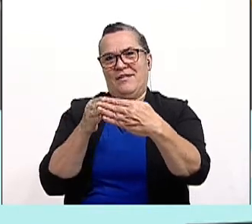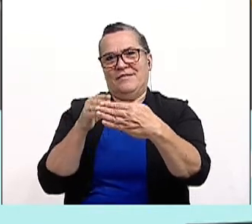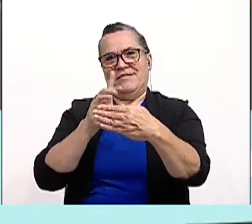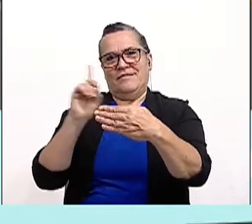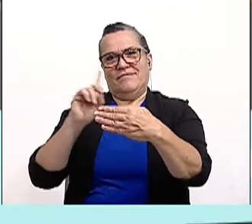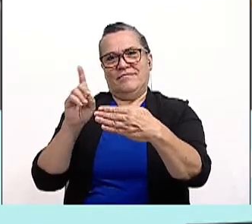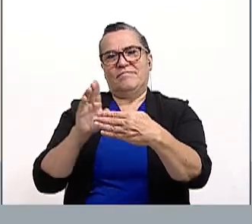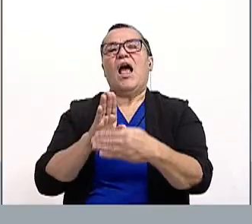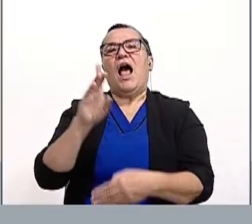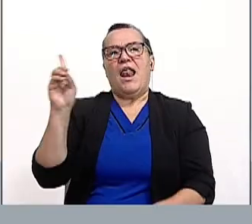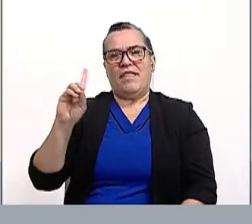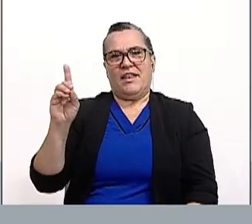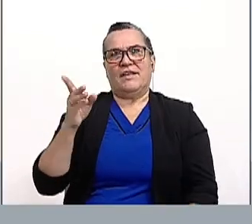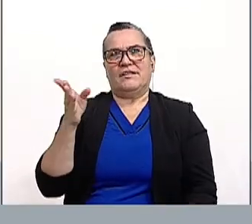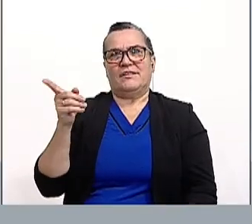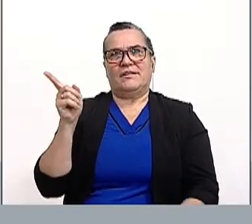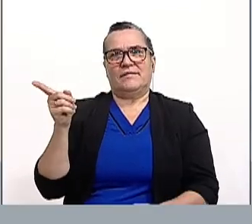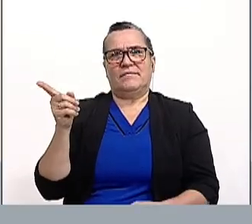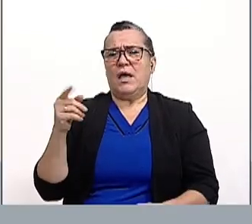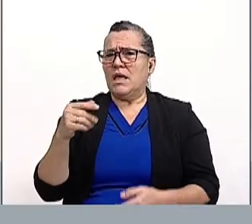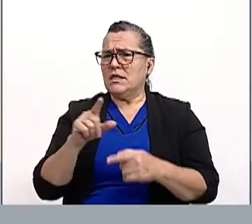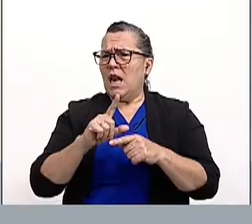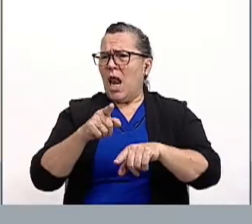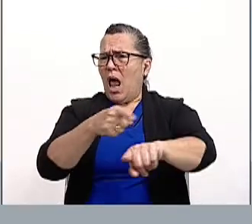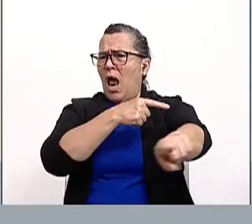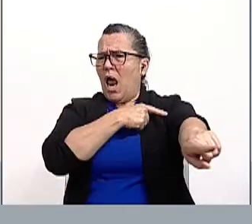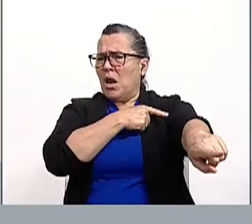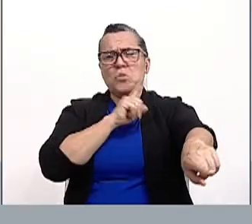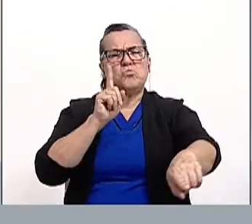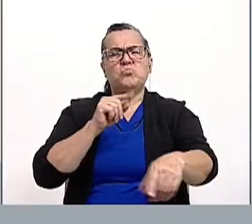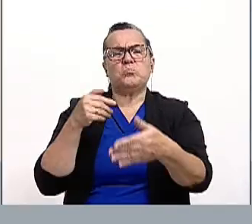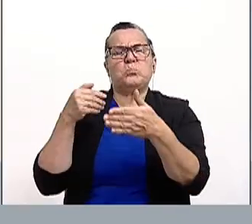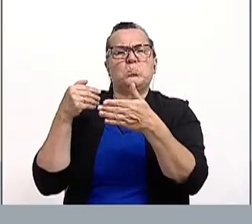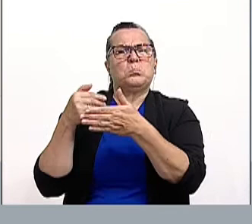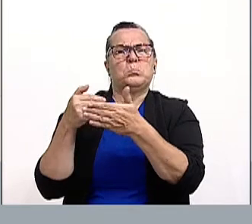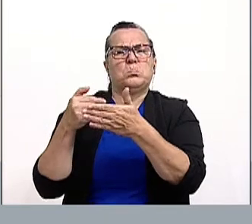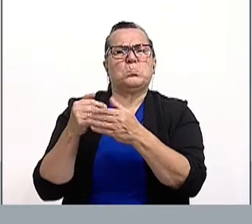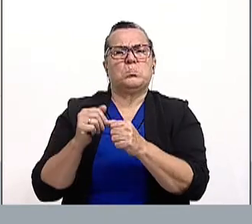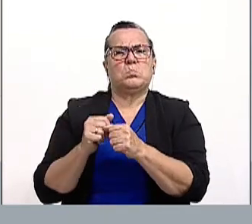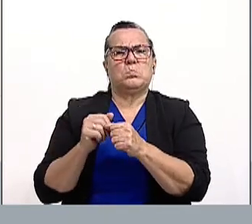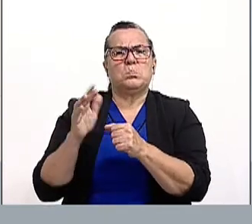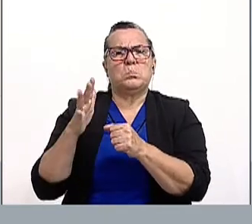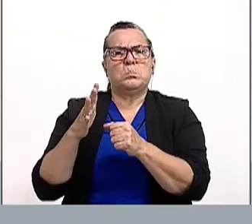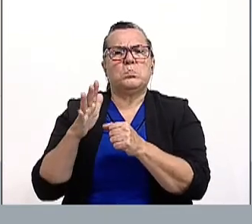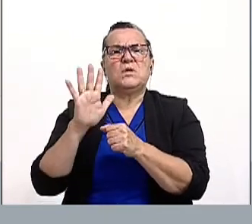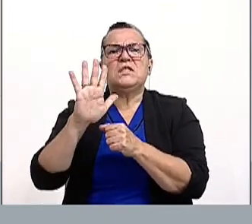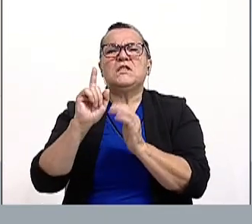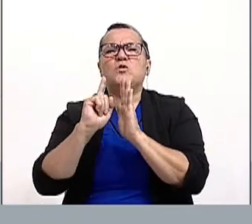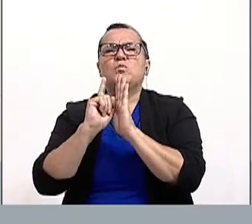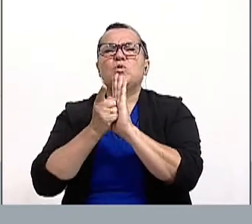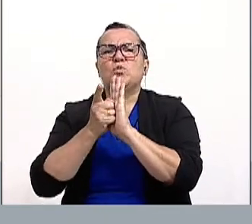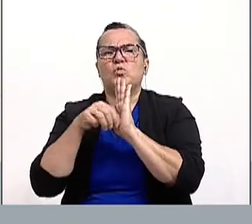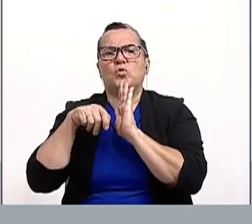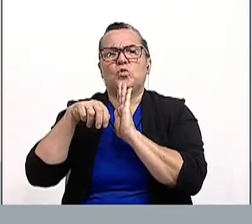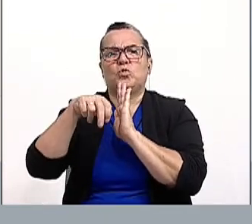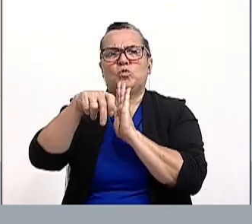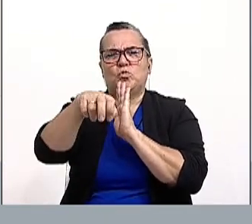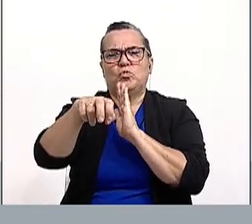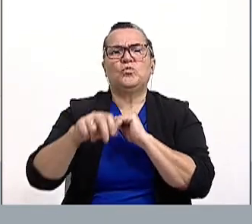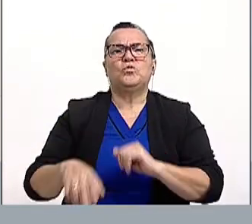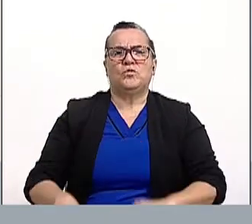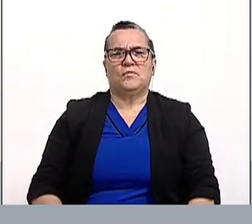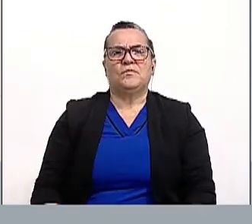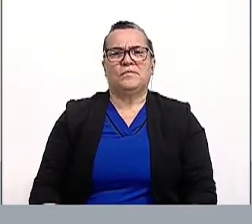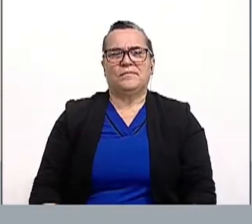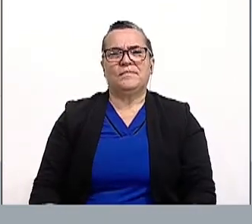on the right. Is it far? No, it's near. About 5 minutes on foot. Thank you.